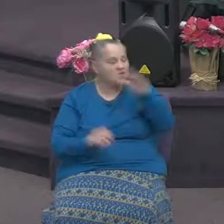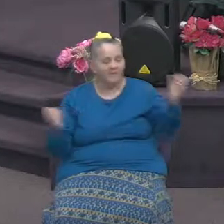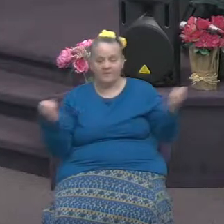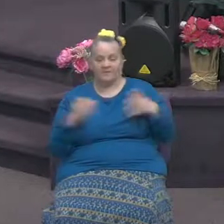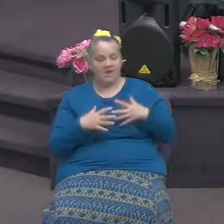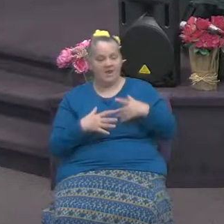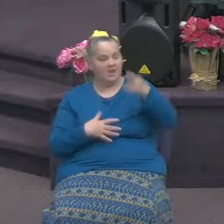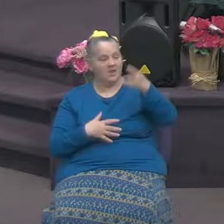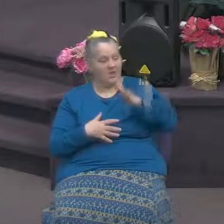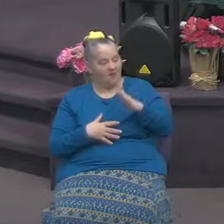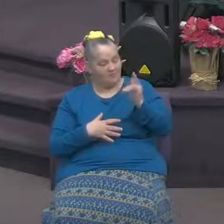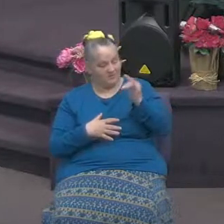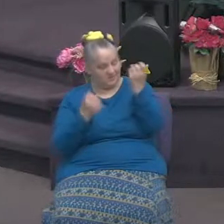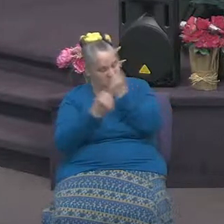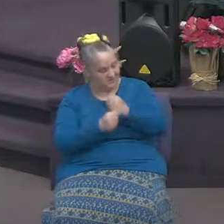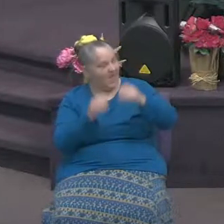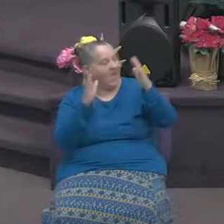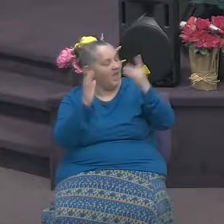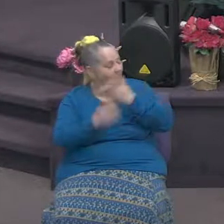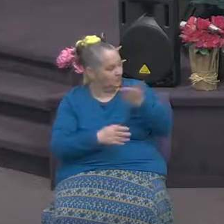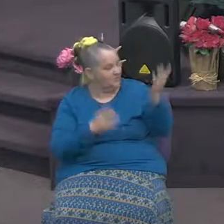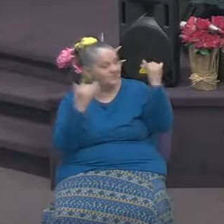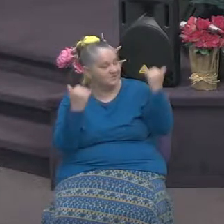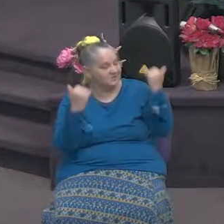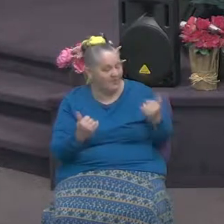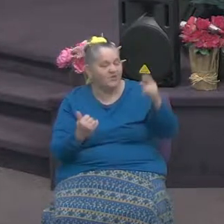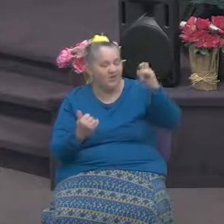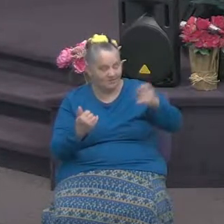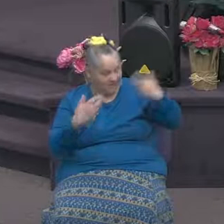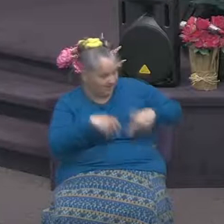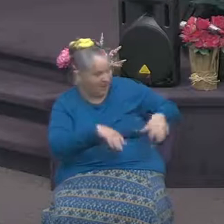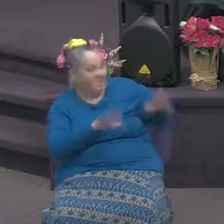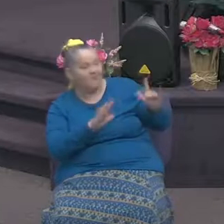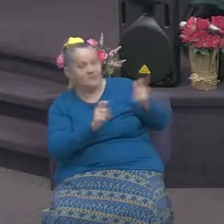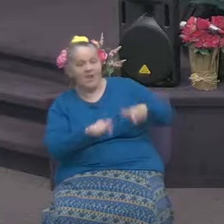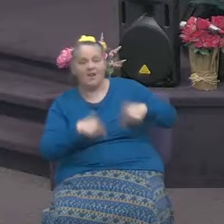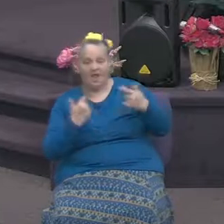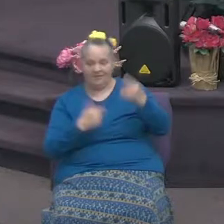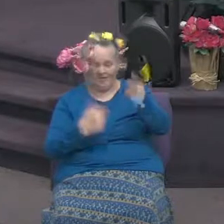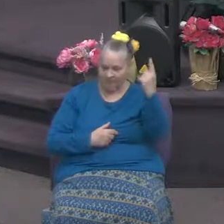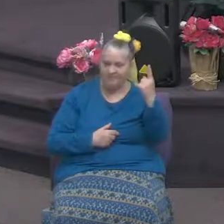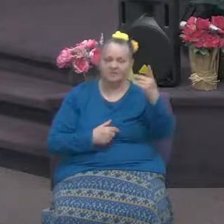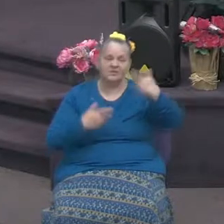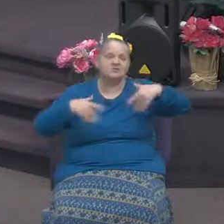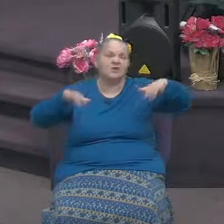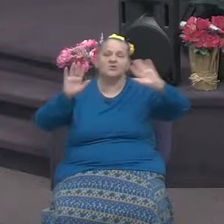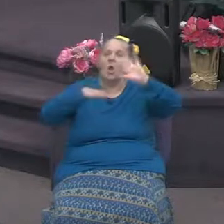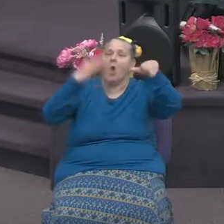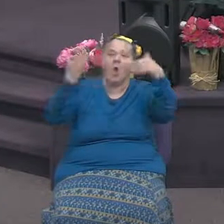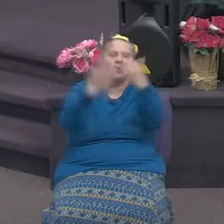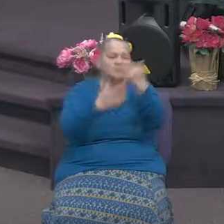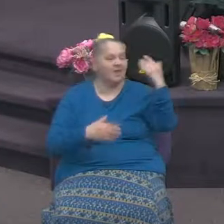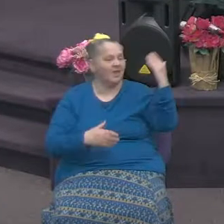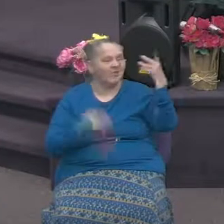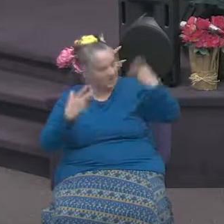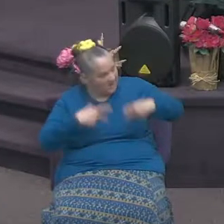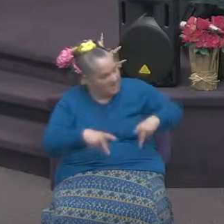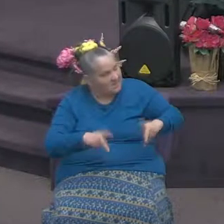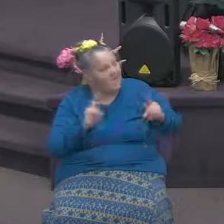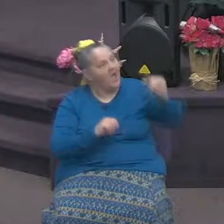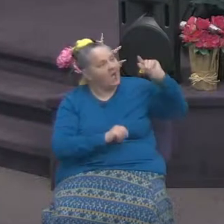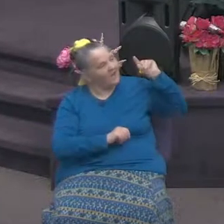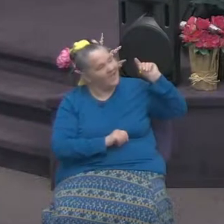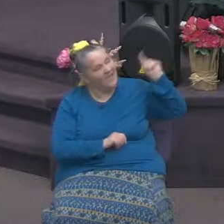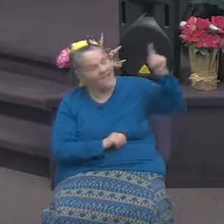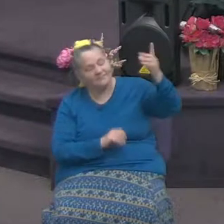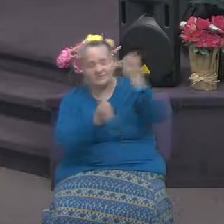not. God wants to save you today, but you've got to give your life to him. You've got to surrender all to him and allow